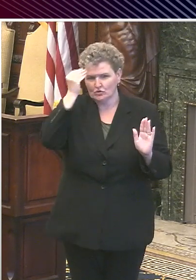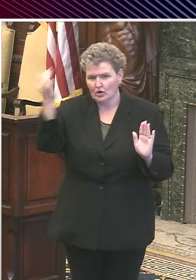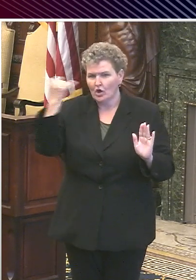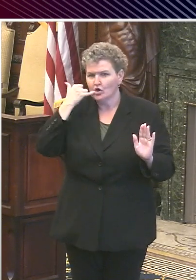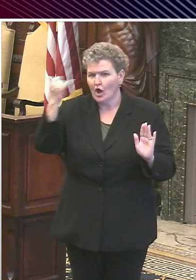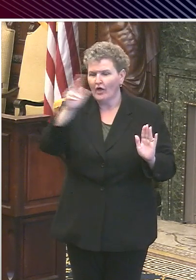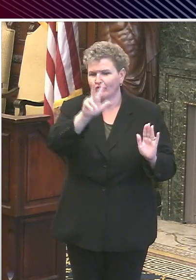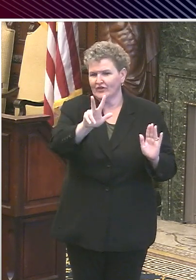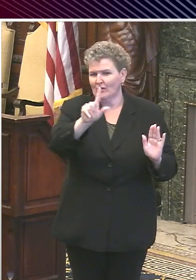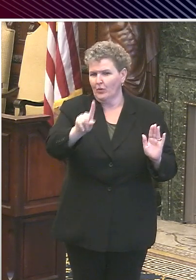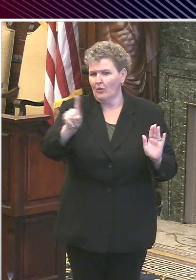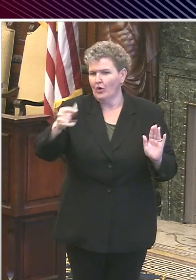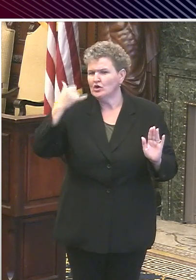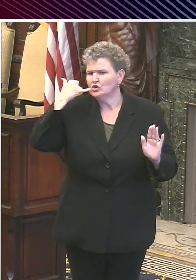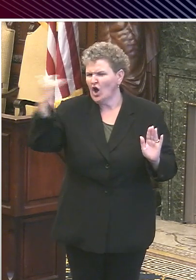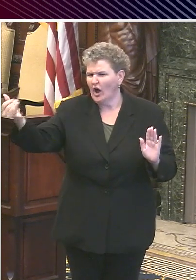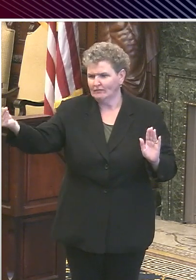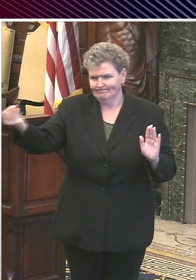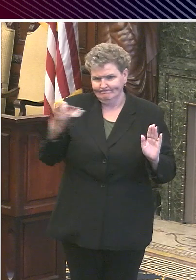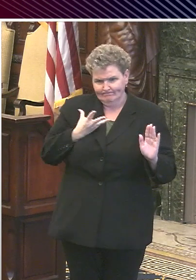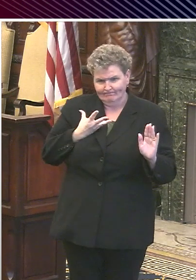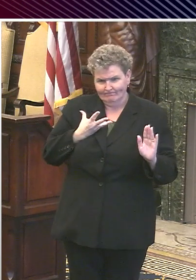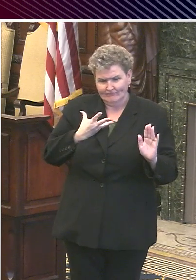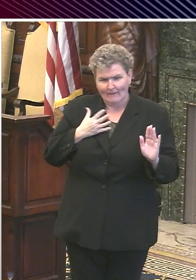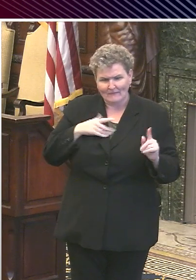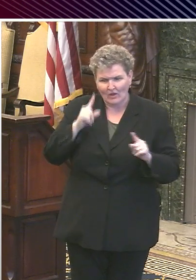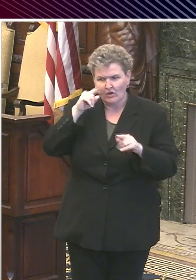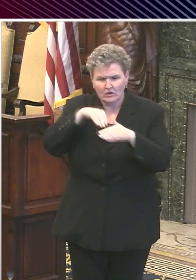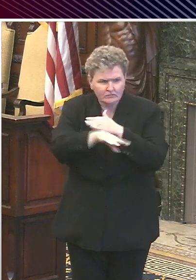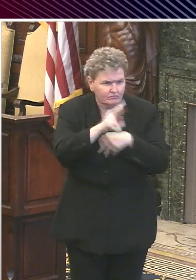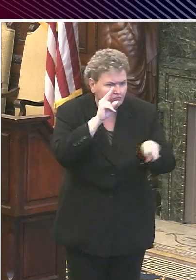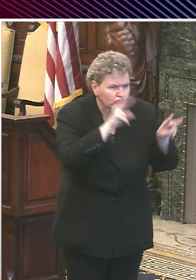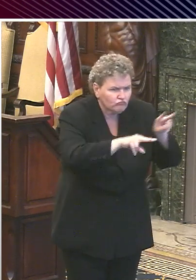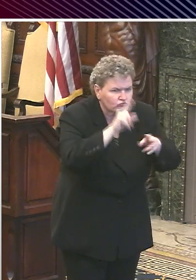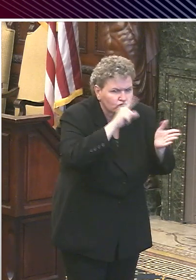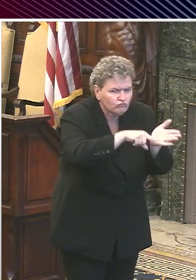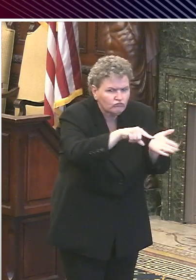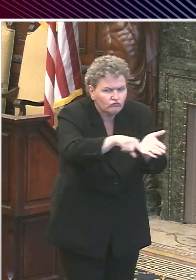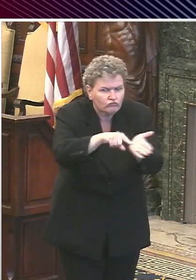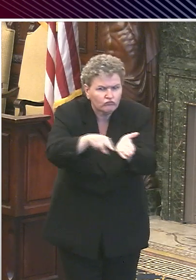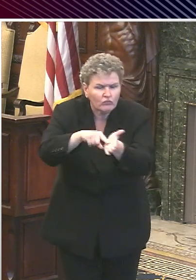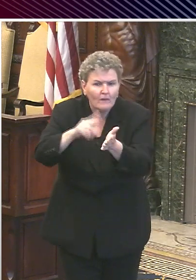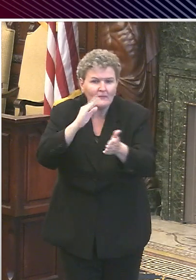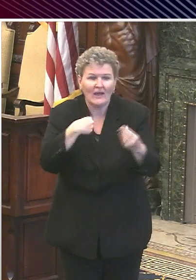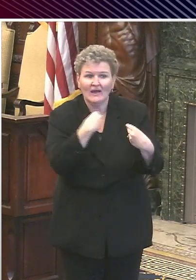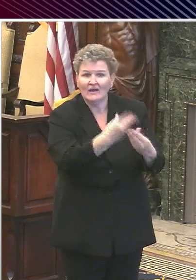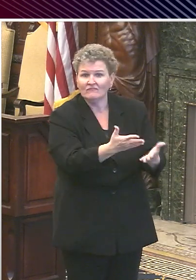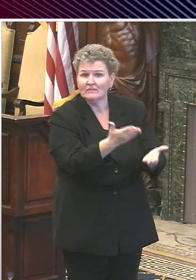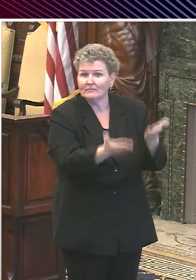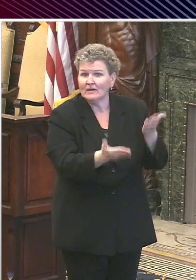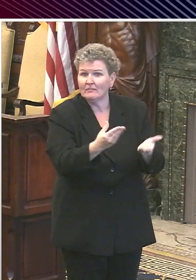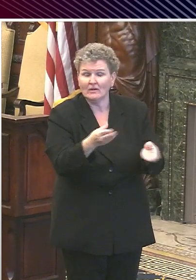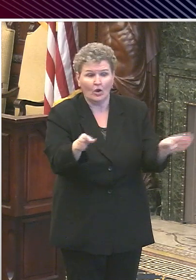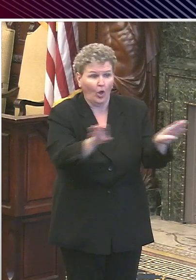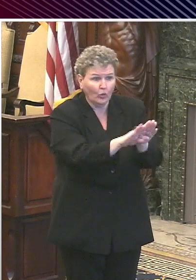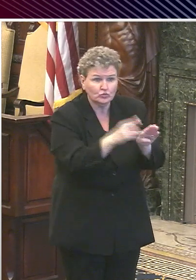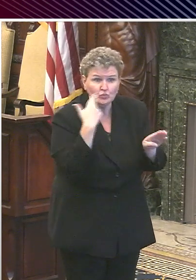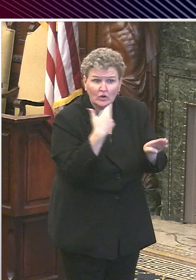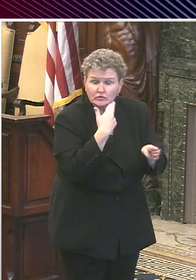let us know. We will send inspectors out to verify and educate, and if necessary, we will close places down if they're out of